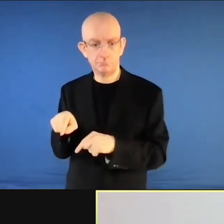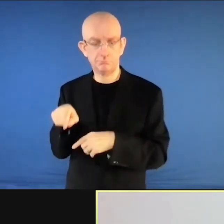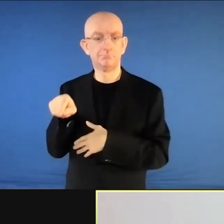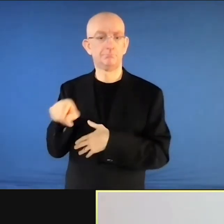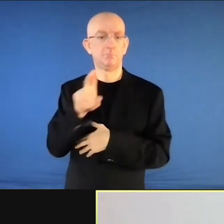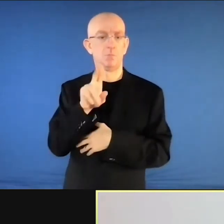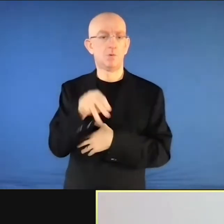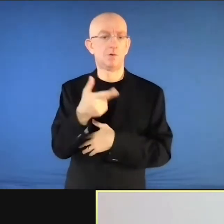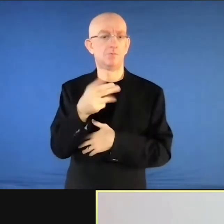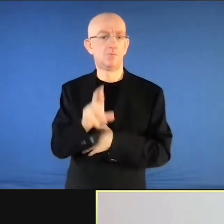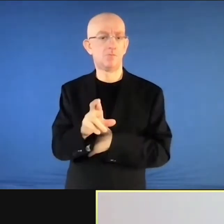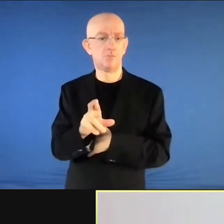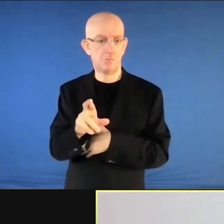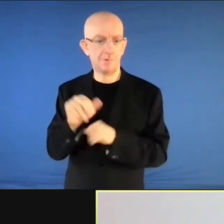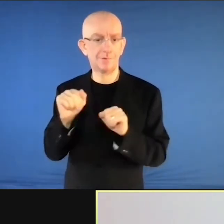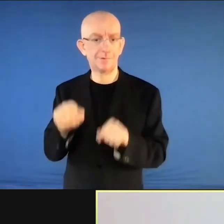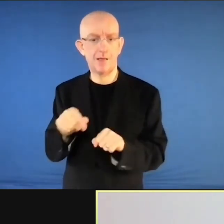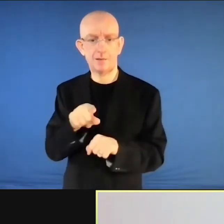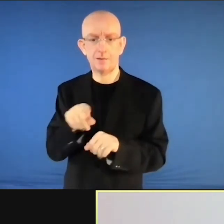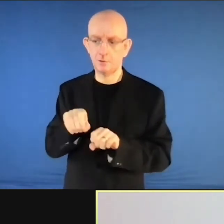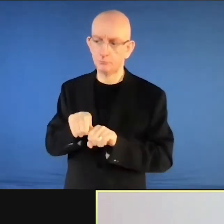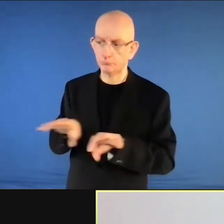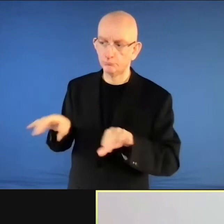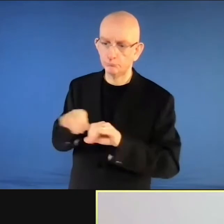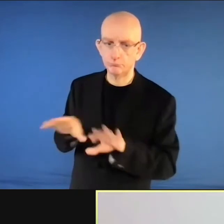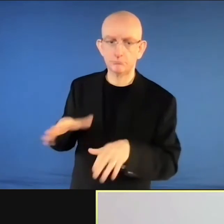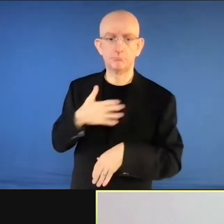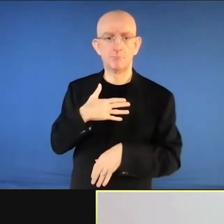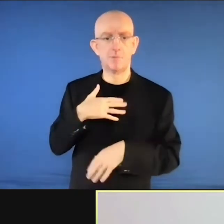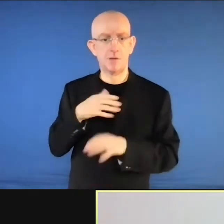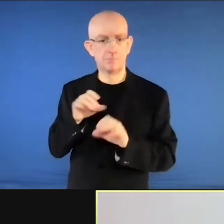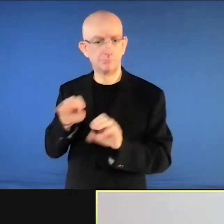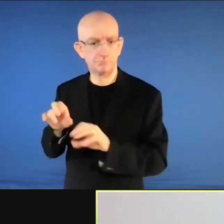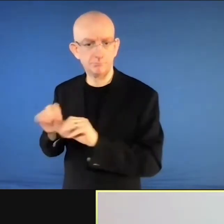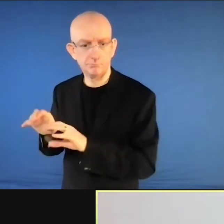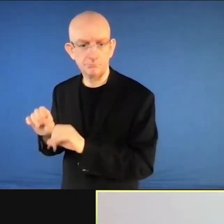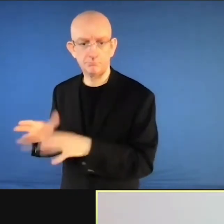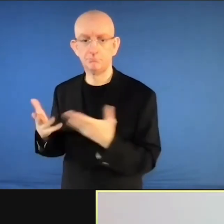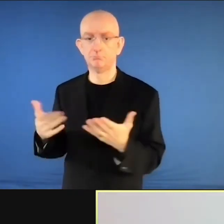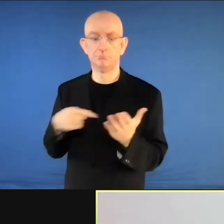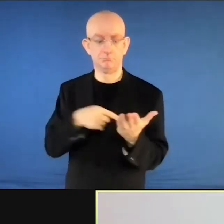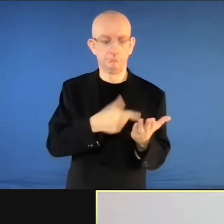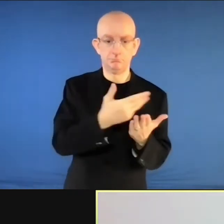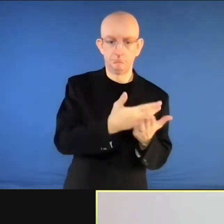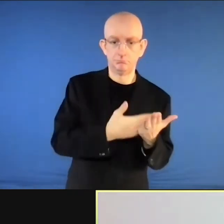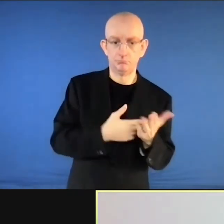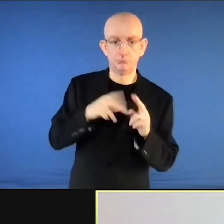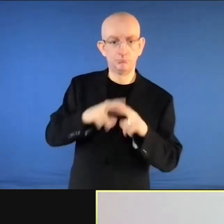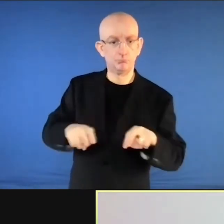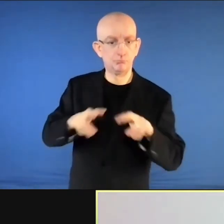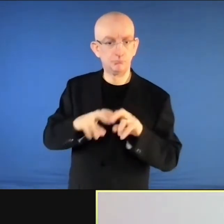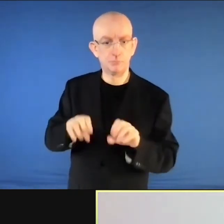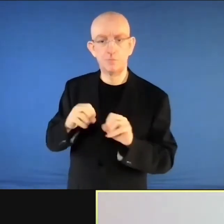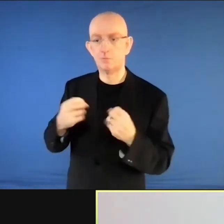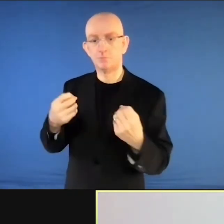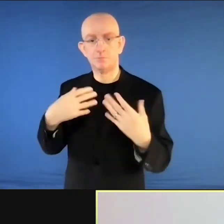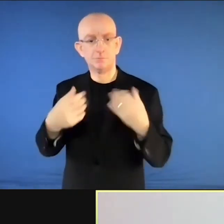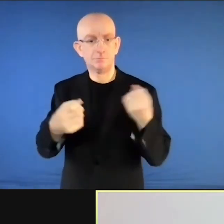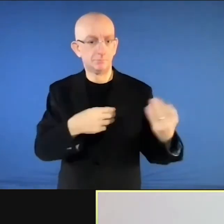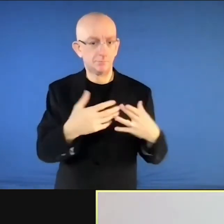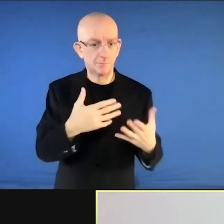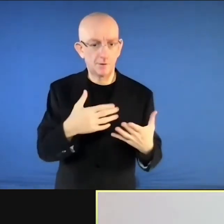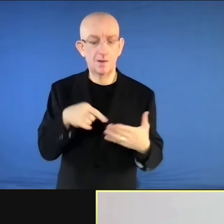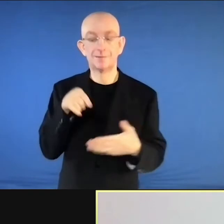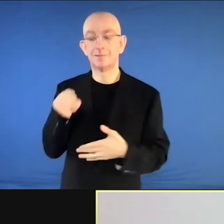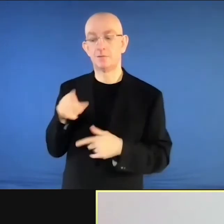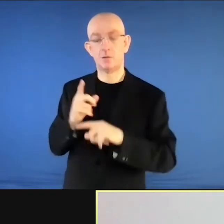UNHCR, and the UNHCR can be able to call the people whom you interview them, or in that sort. And also there is part that government